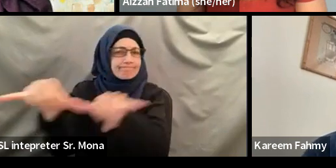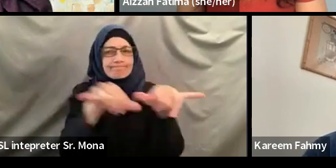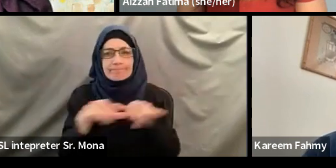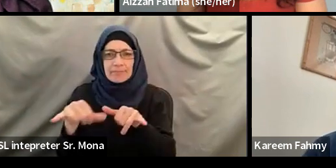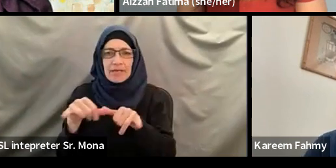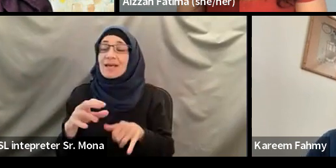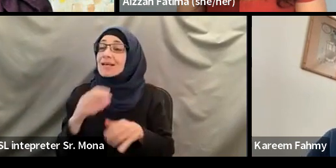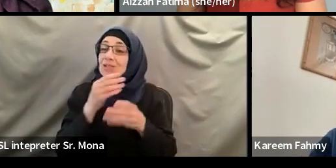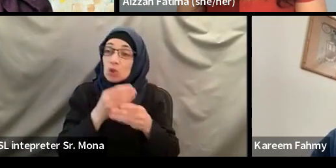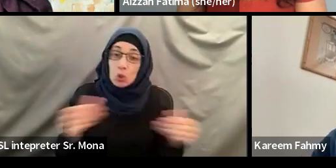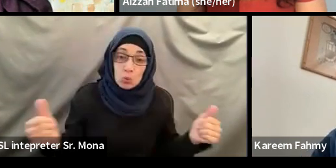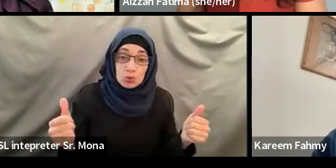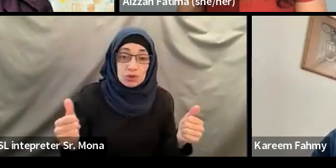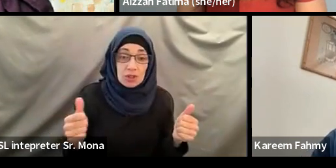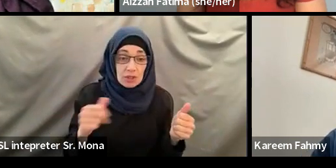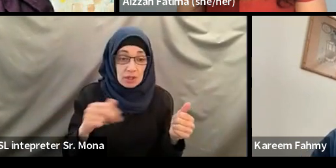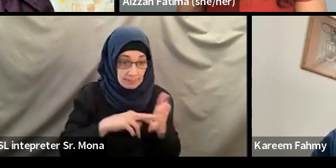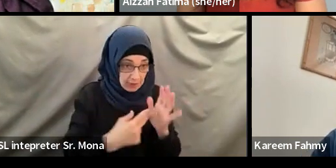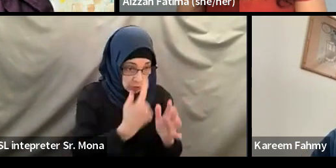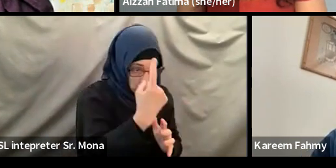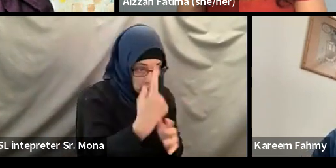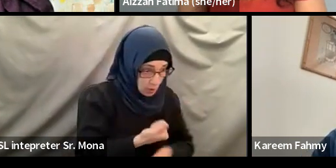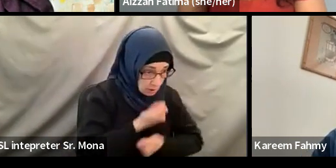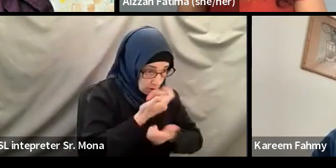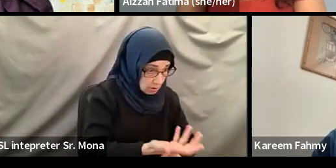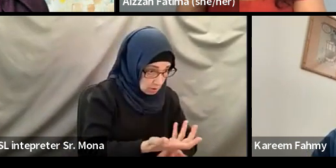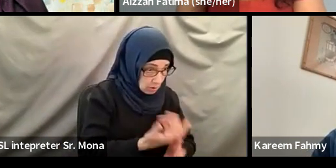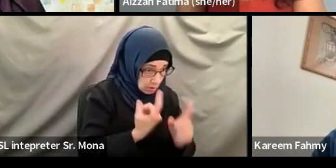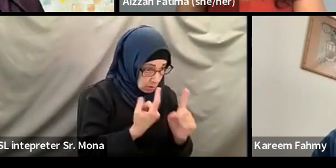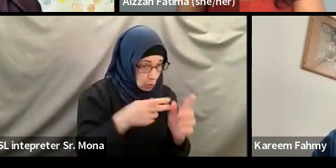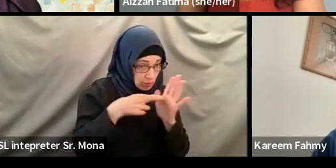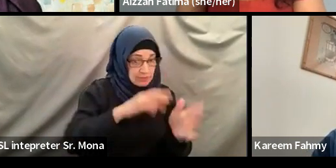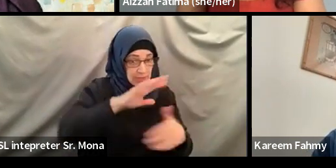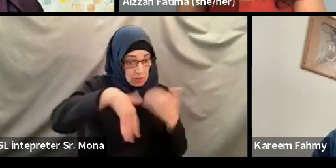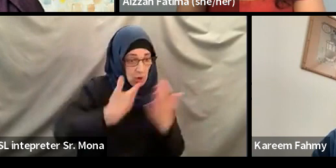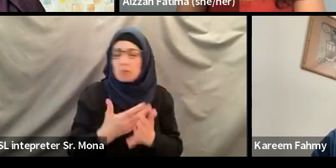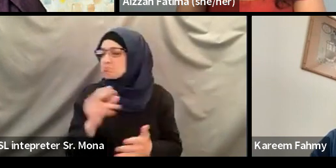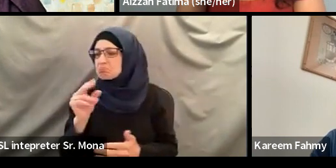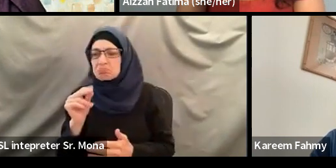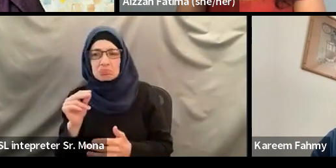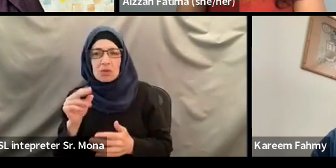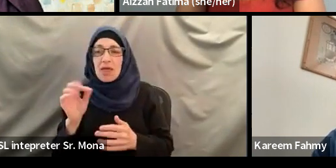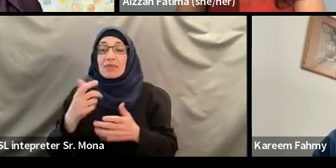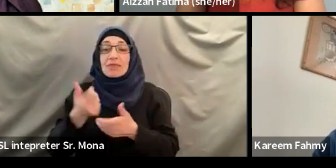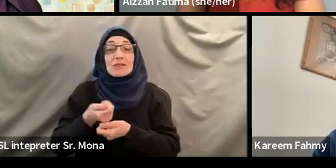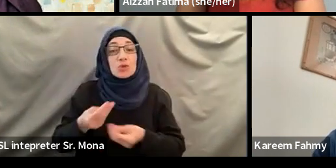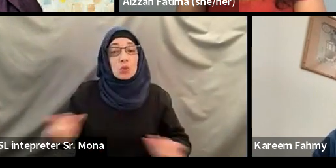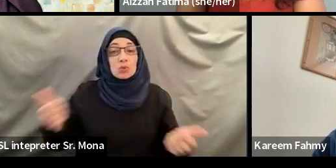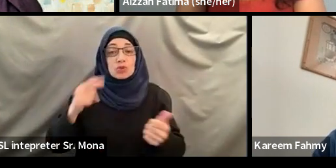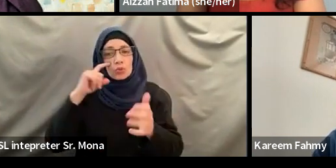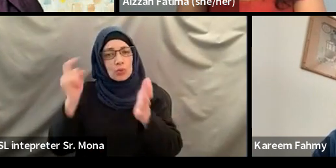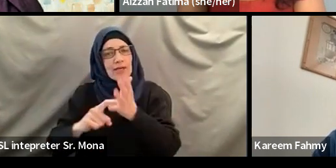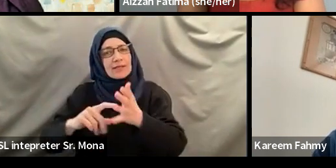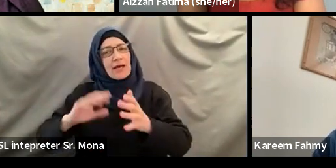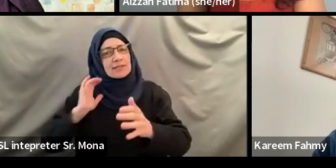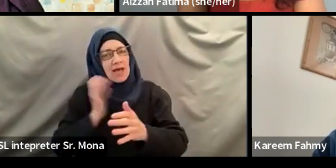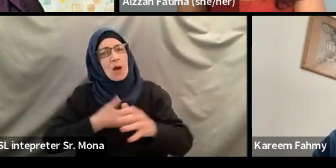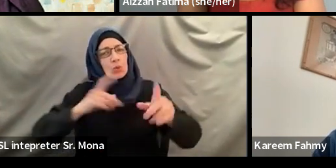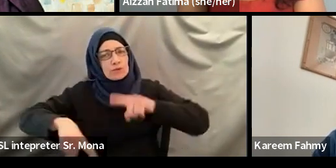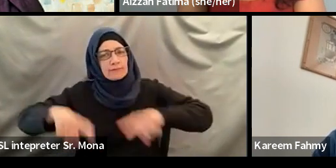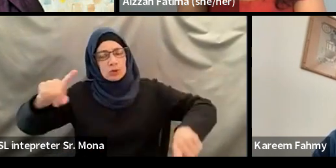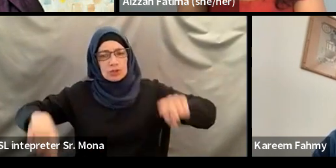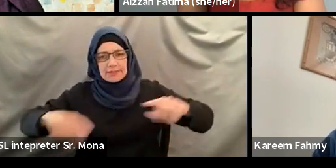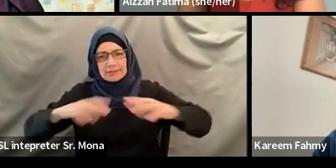having one voice or two voices. I do think the solution is recognizing how diverse this community is,